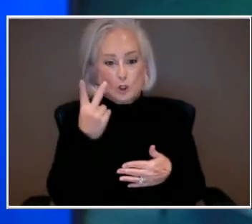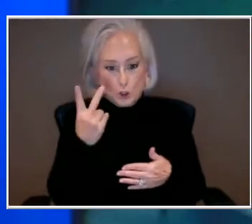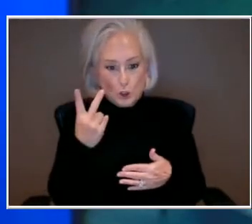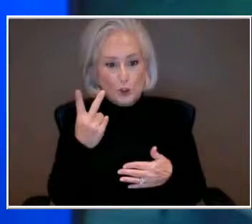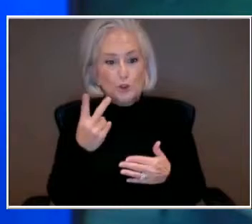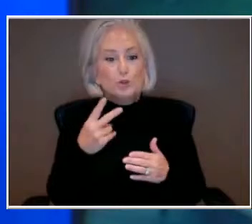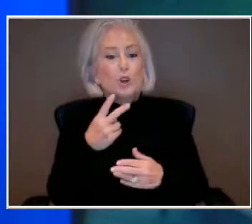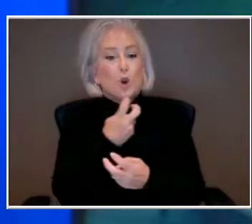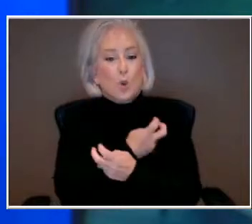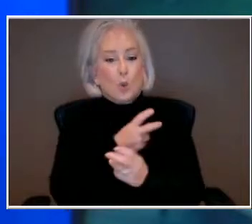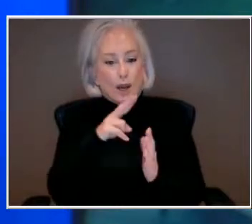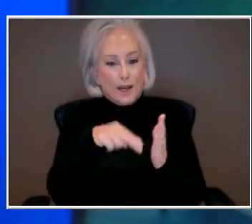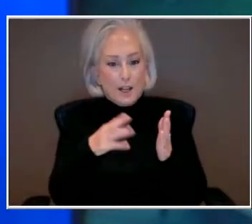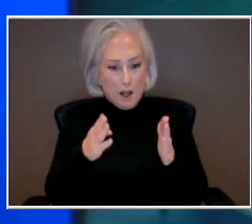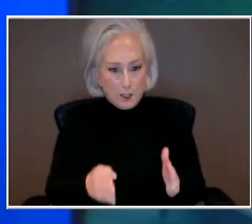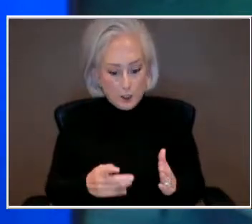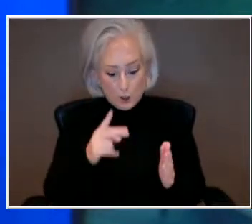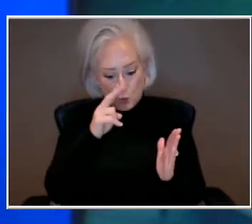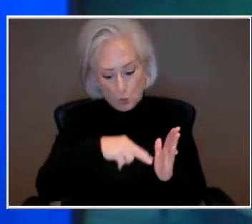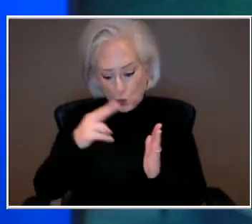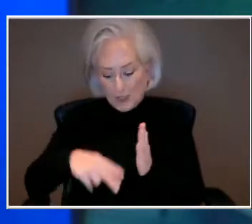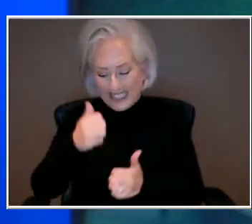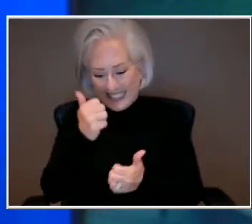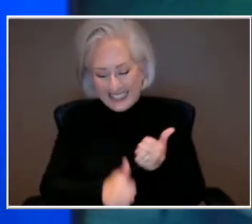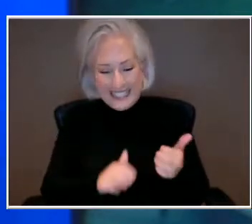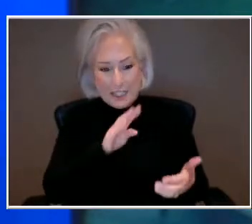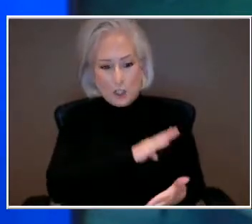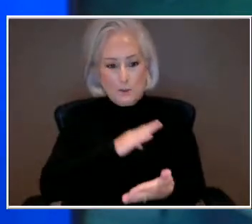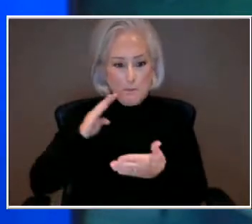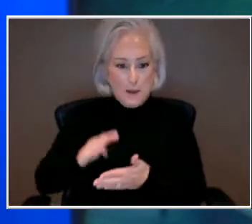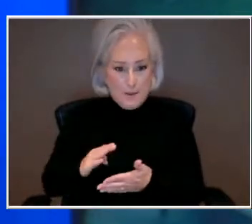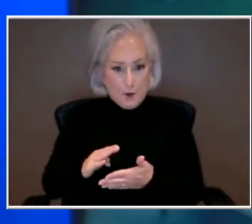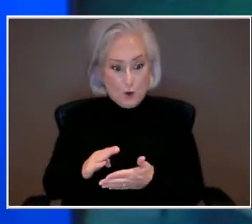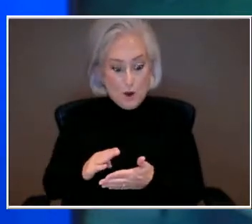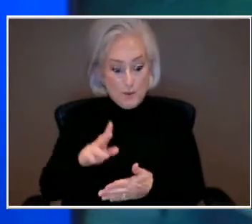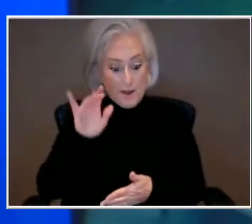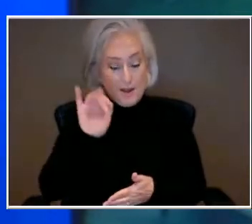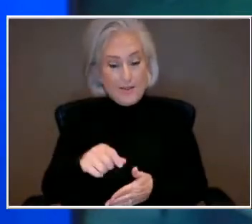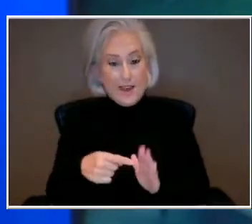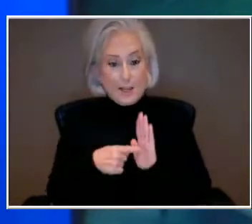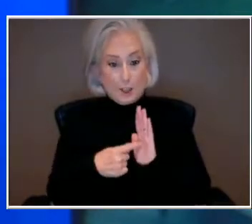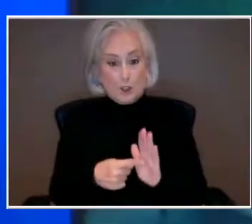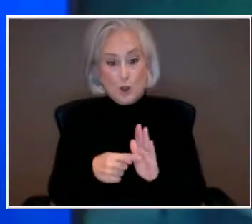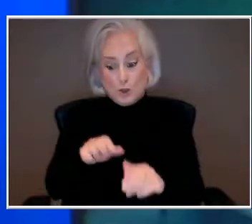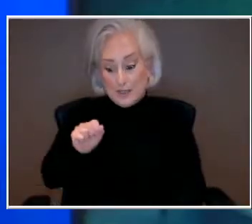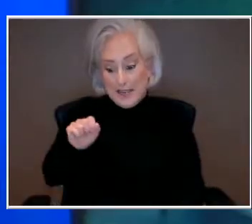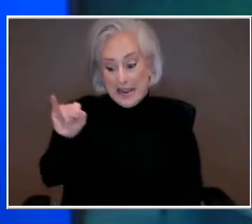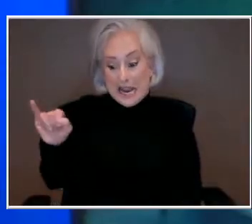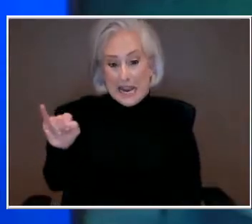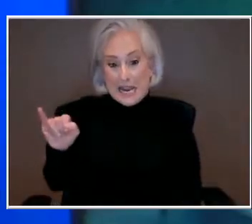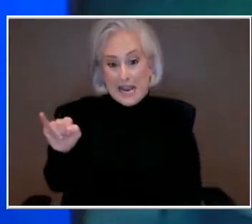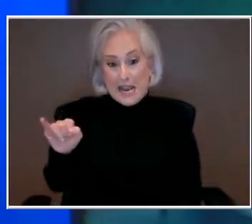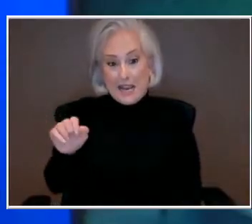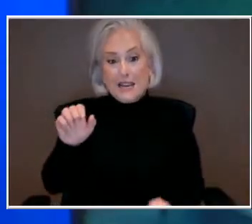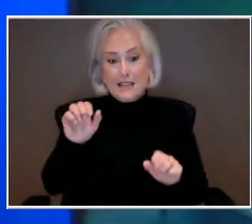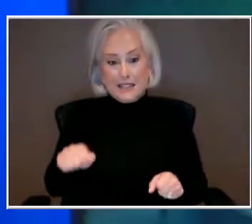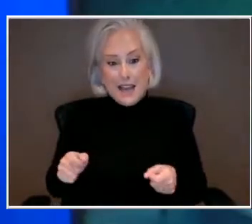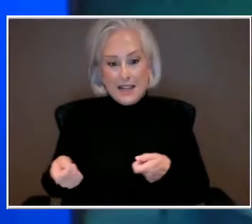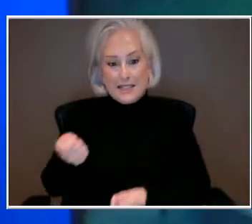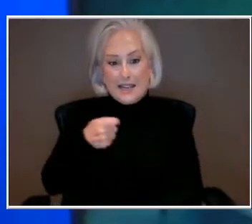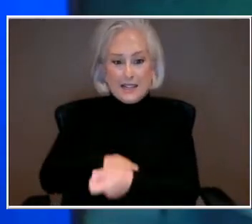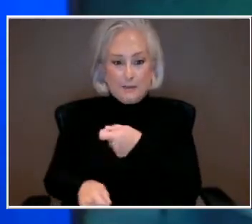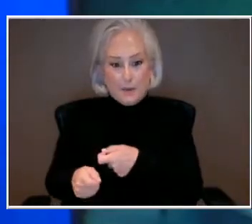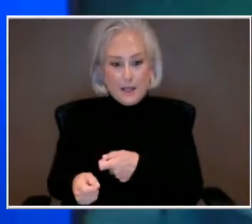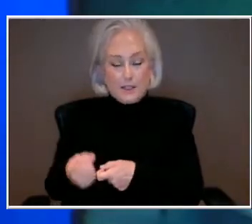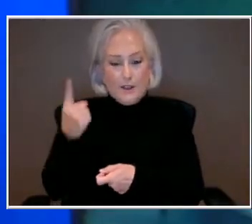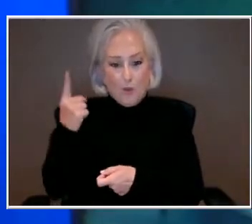single mammogram. They have shown that the AI program can essentially take the place of one of those radiologists. So